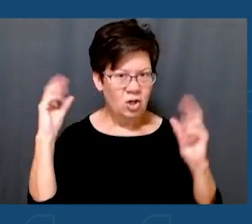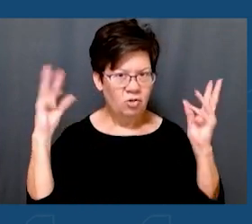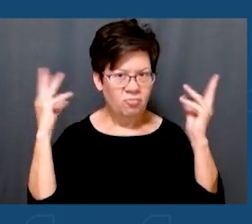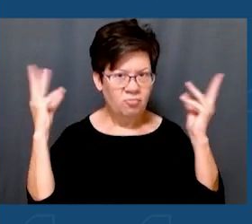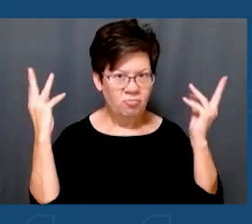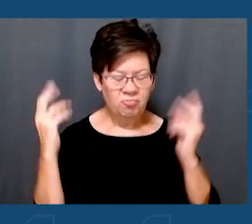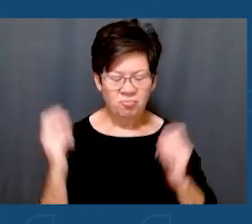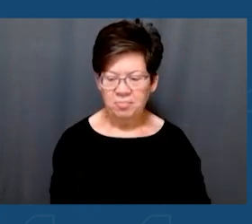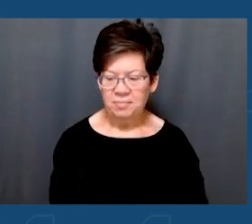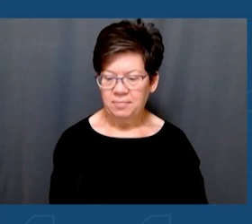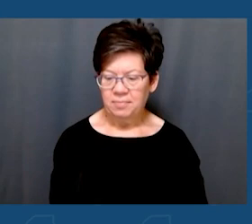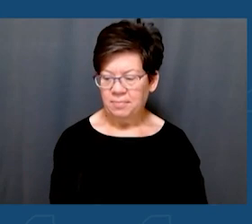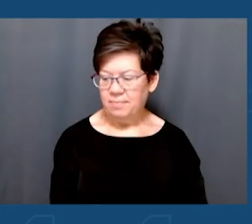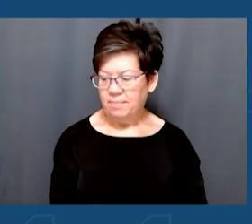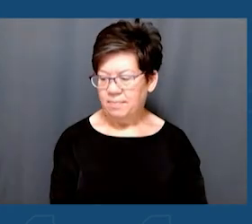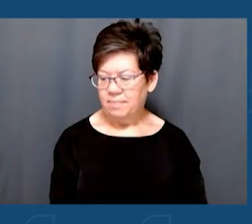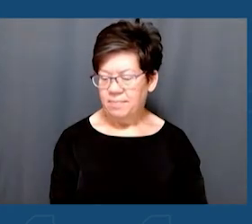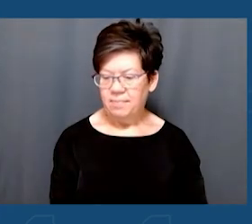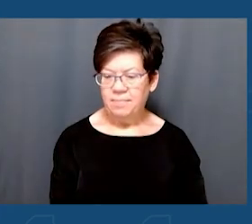Thank you.